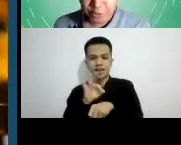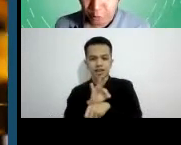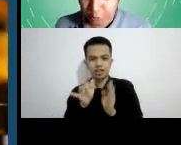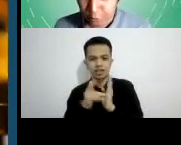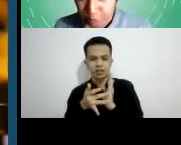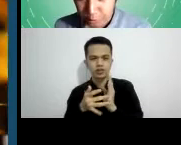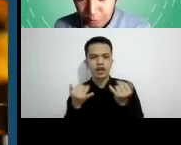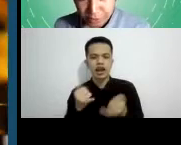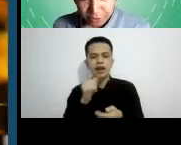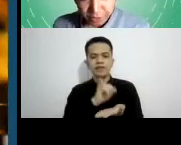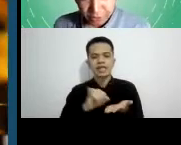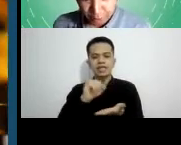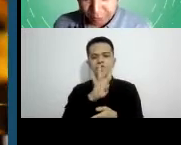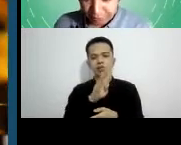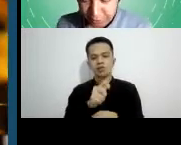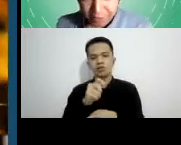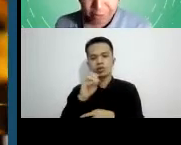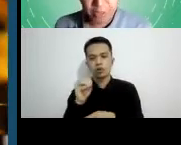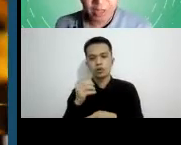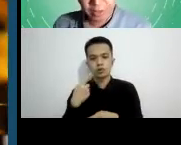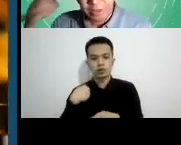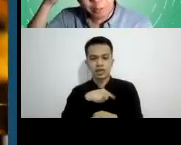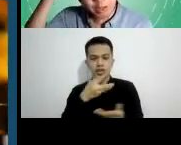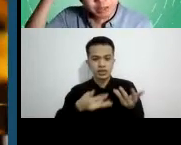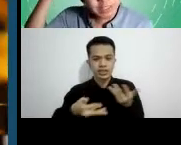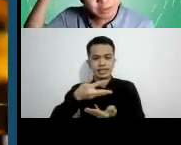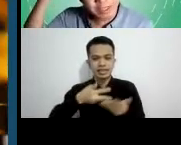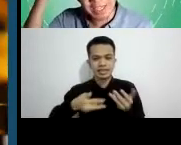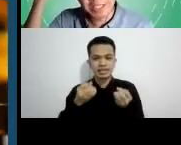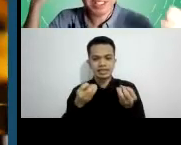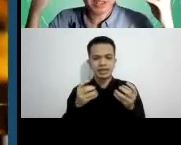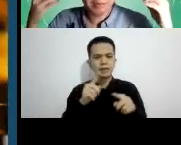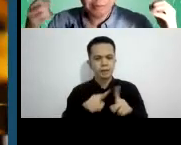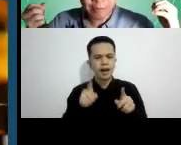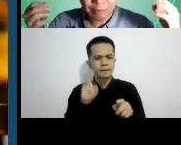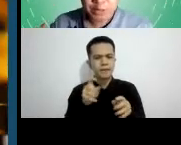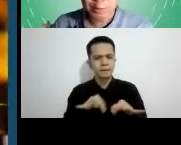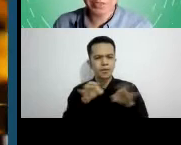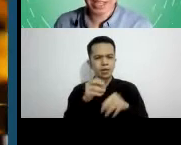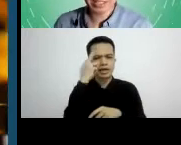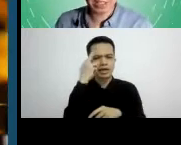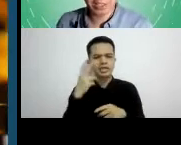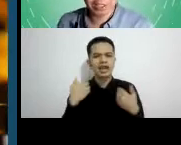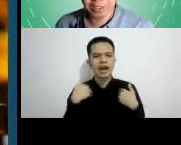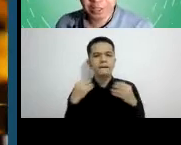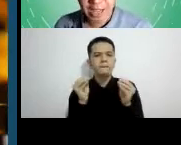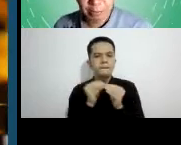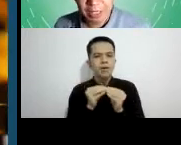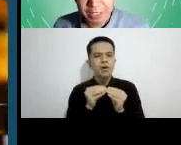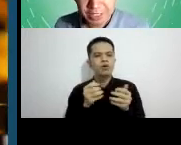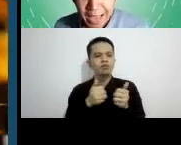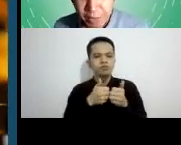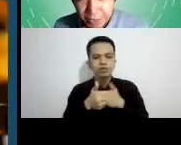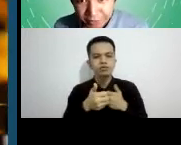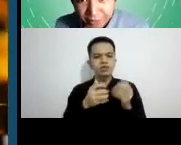Industry 4.0, which we interact with a lot, but we also need to realize that there are much more advanced technological